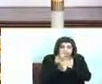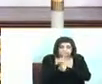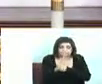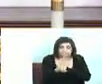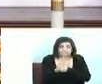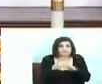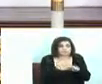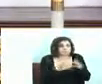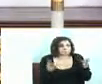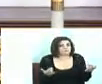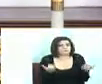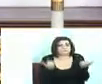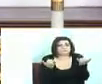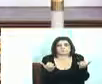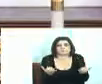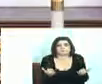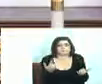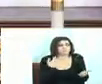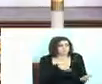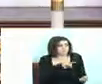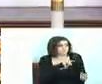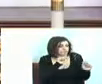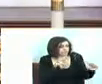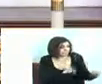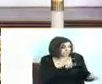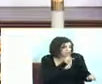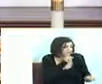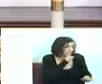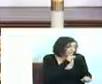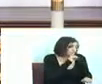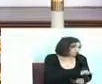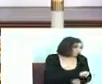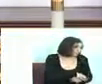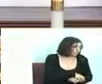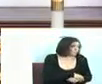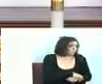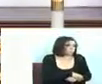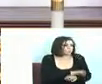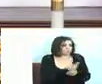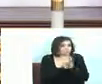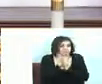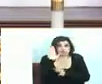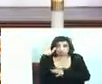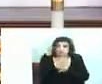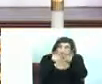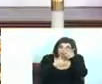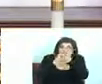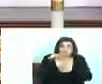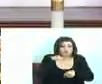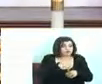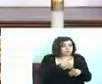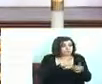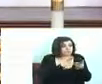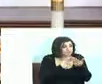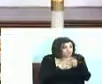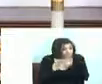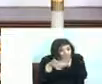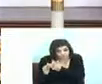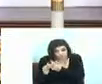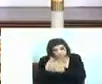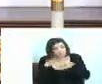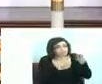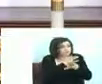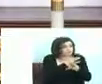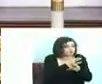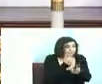today, that we might truly be your hands and feet to this neighborhood and this world. In your name,